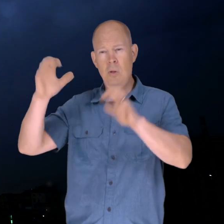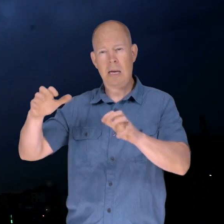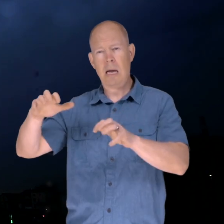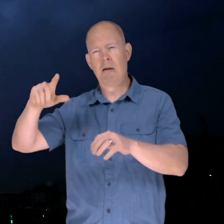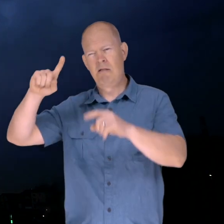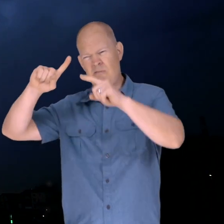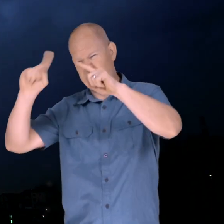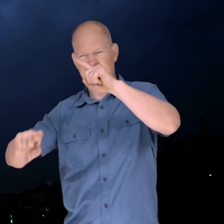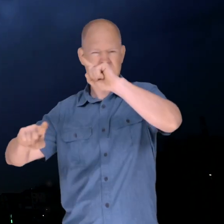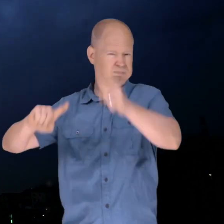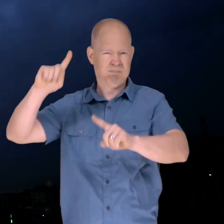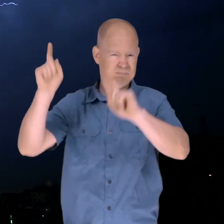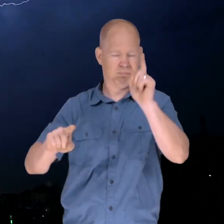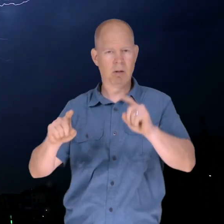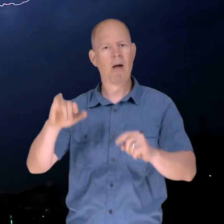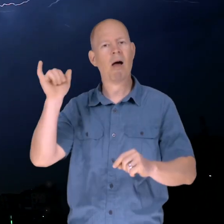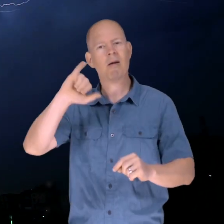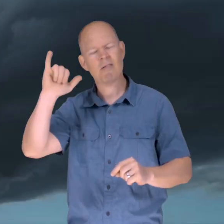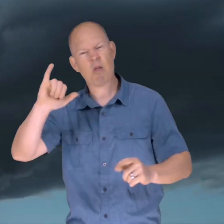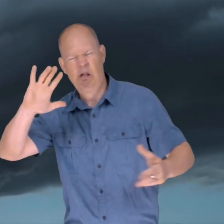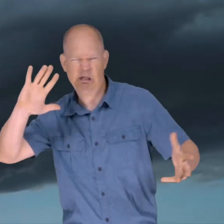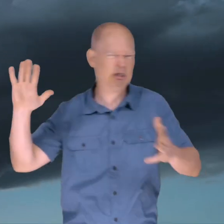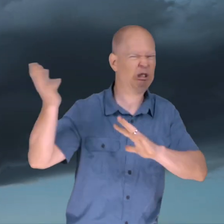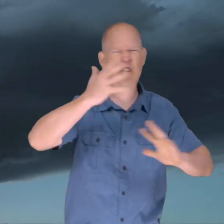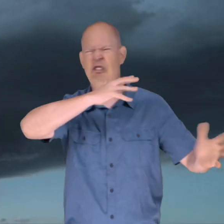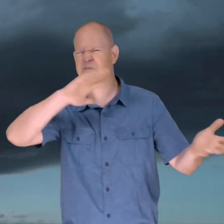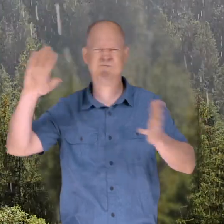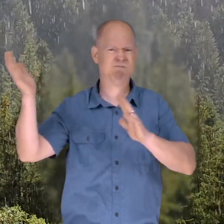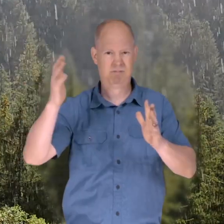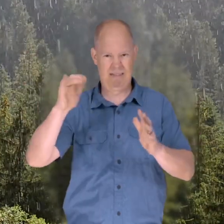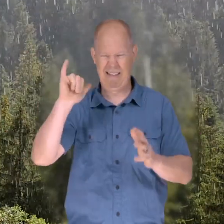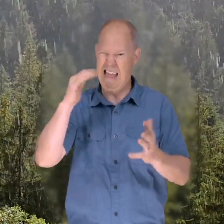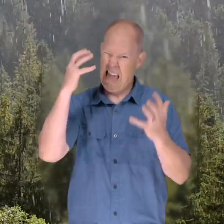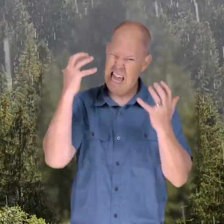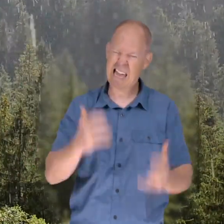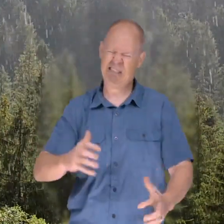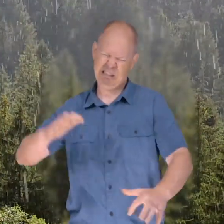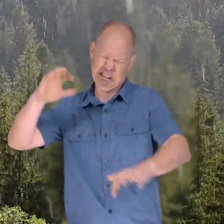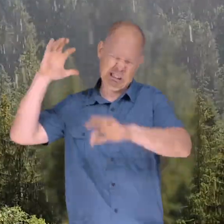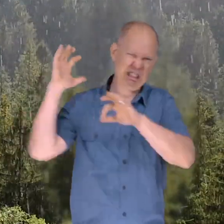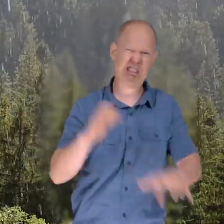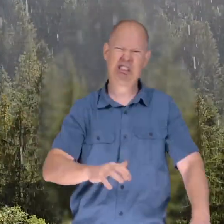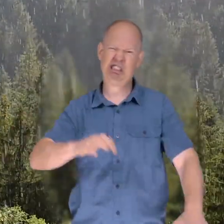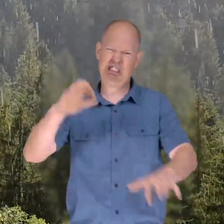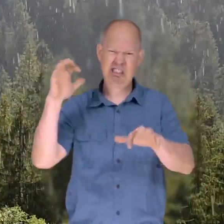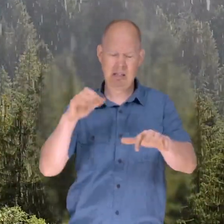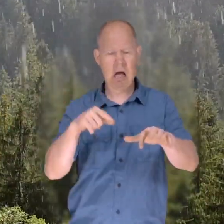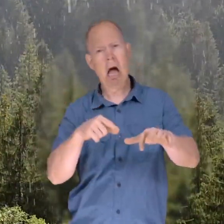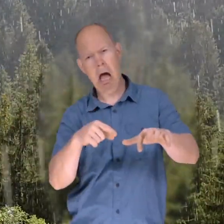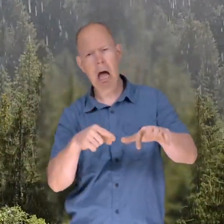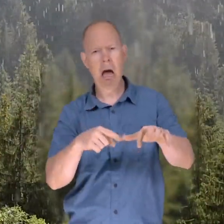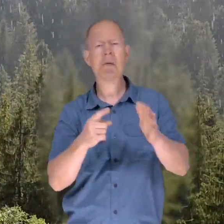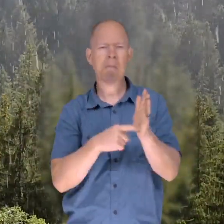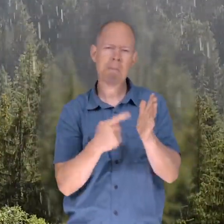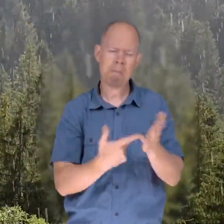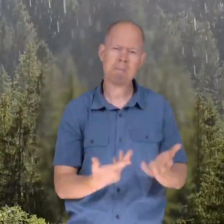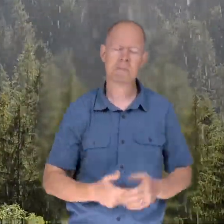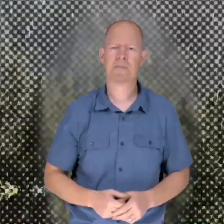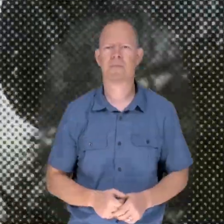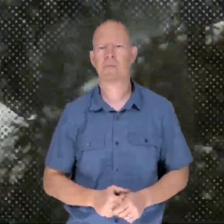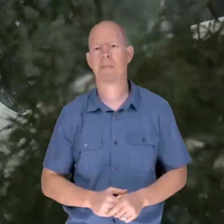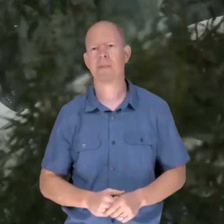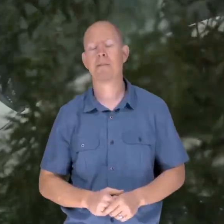Thunderstorms include lightning, high winds, and usually heavy rain, but not always.